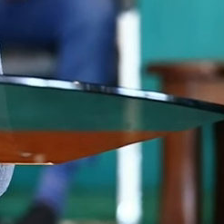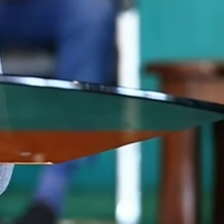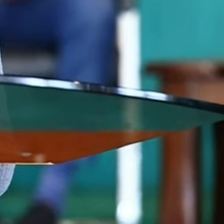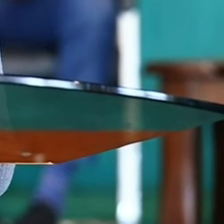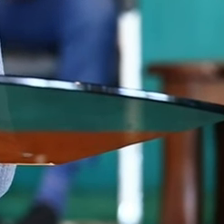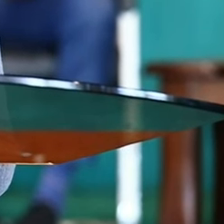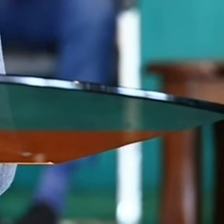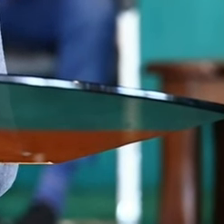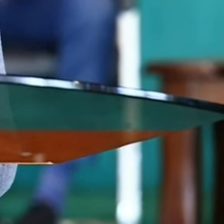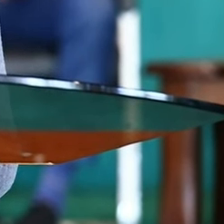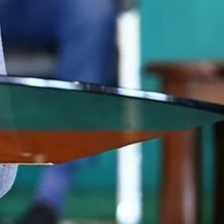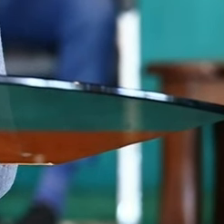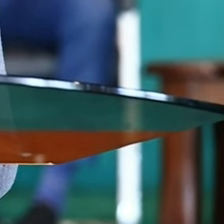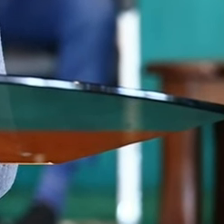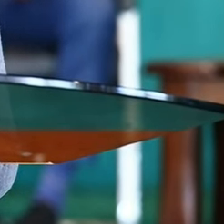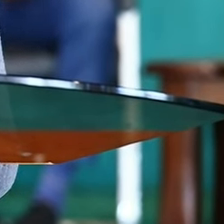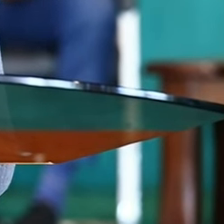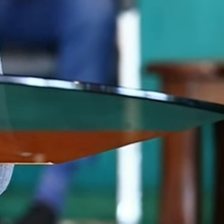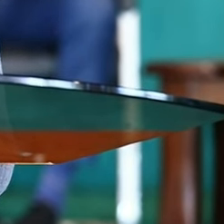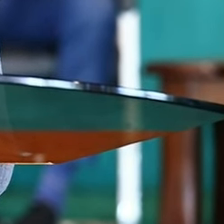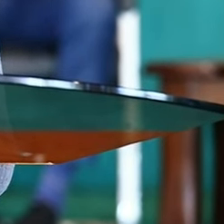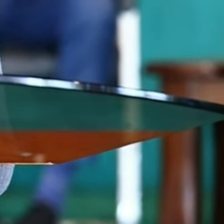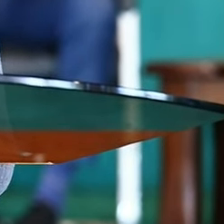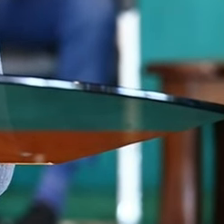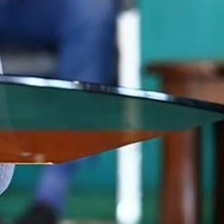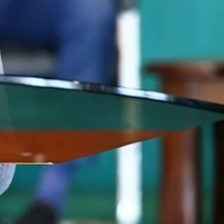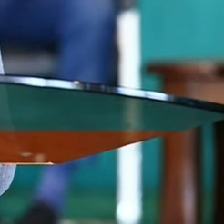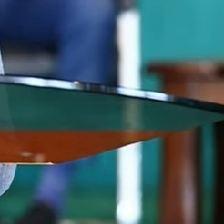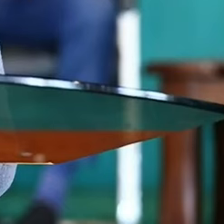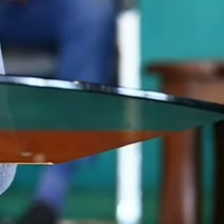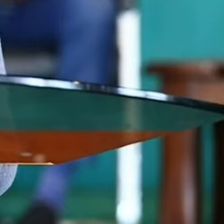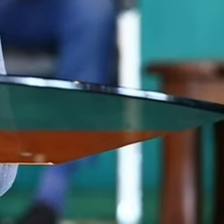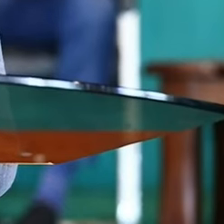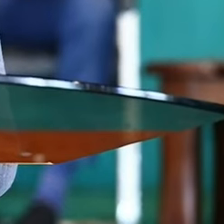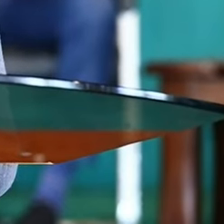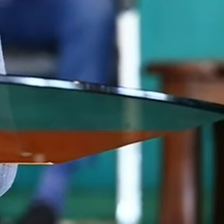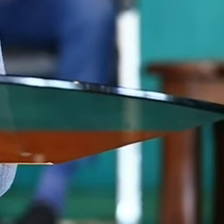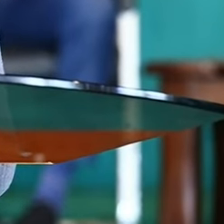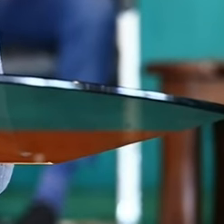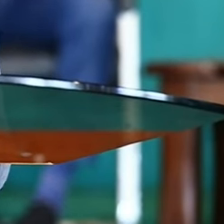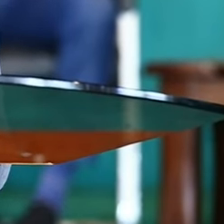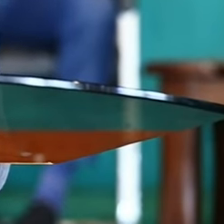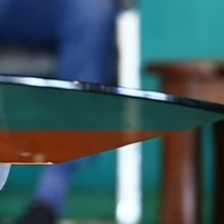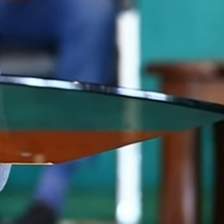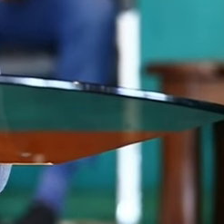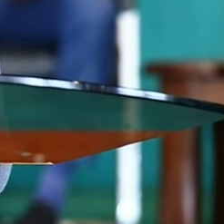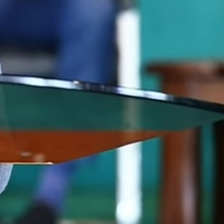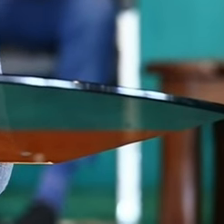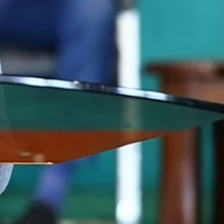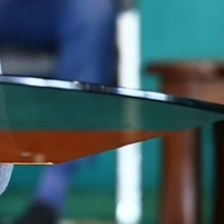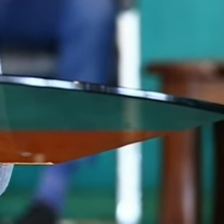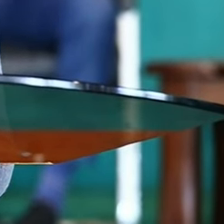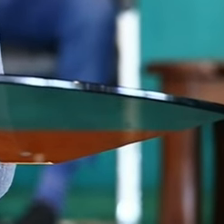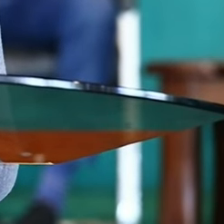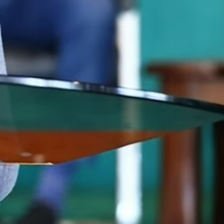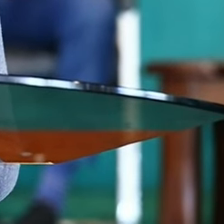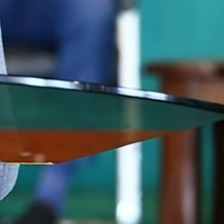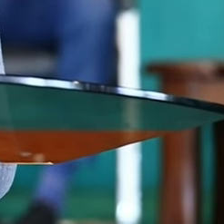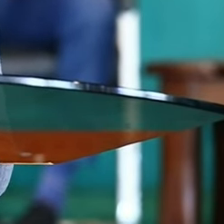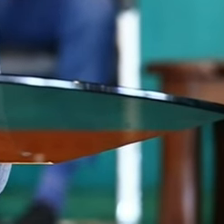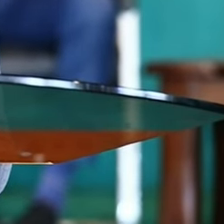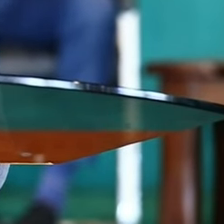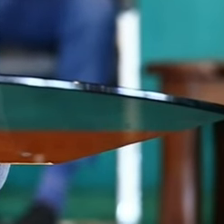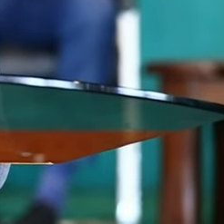Please bless me throughout the day. Please also bless my uncle, my aunt, my cousins, and our neighbors. Please especially bless father and